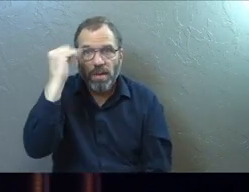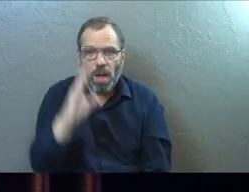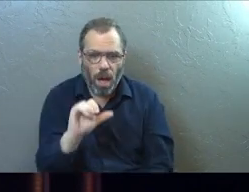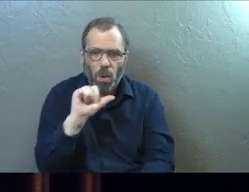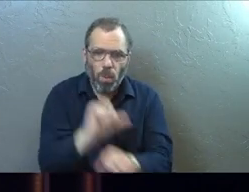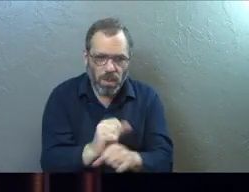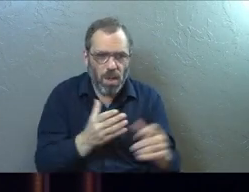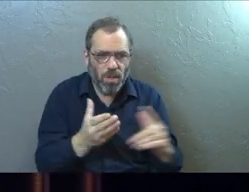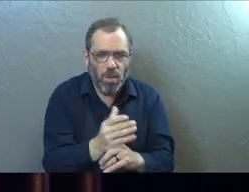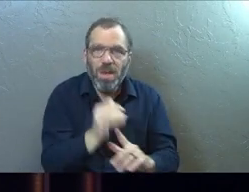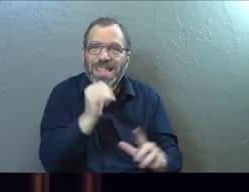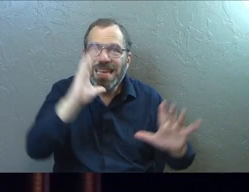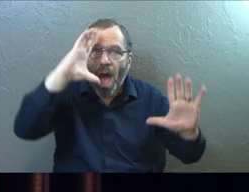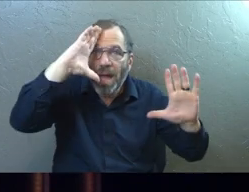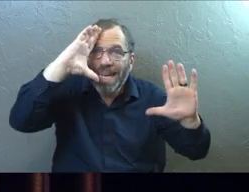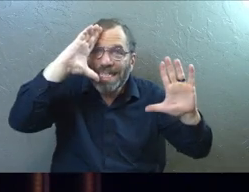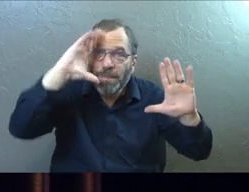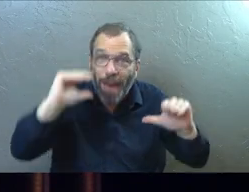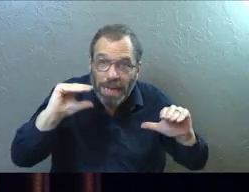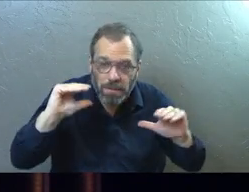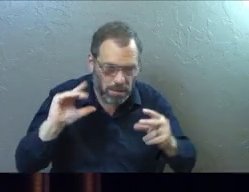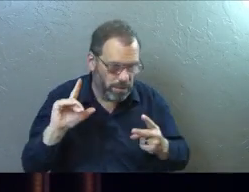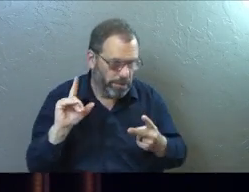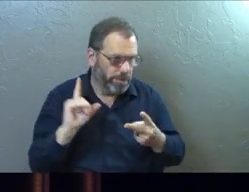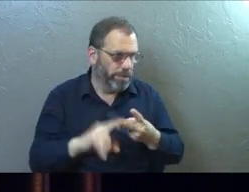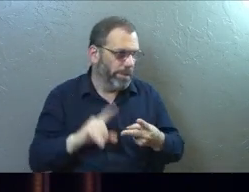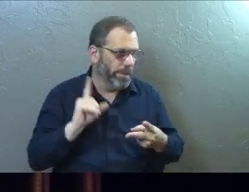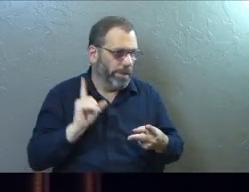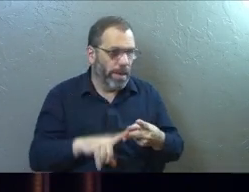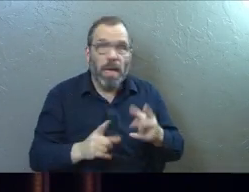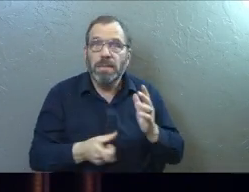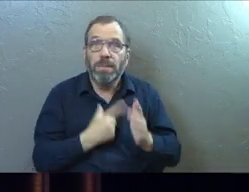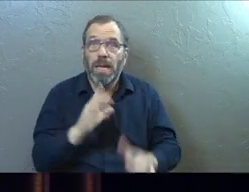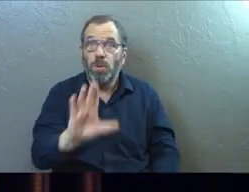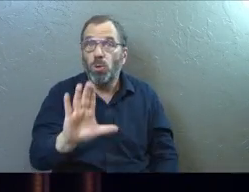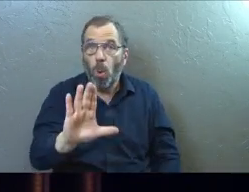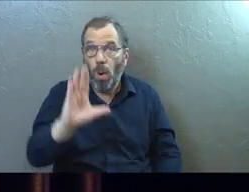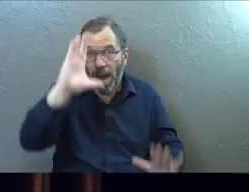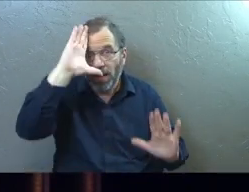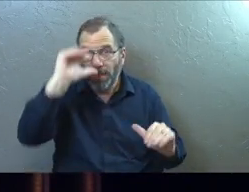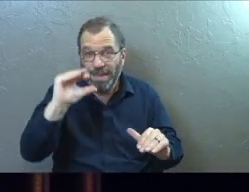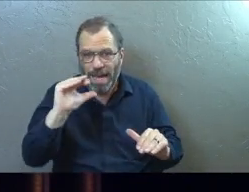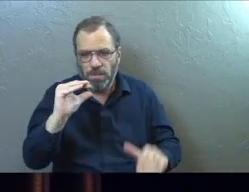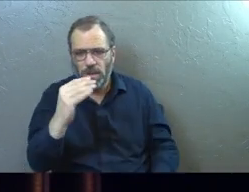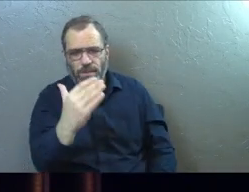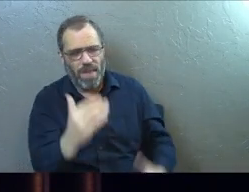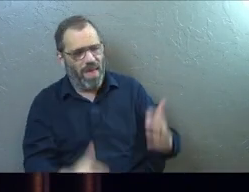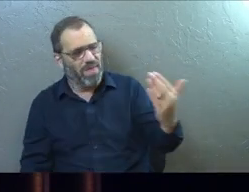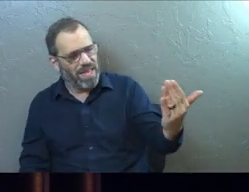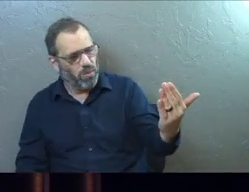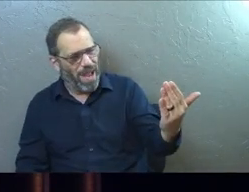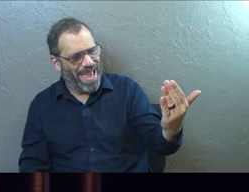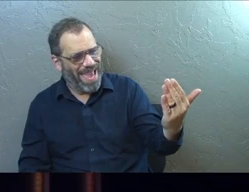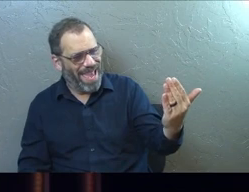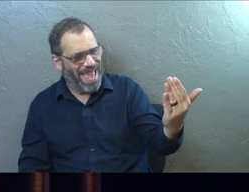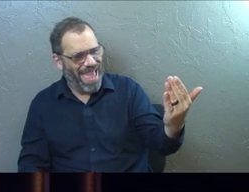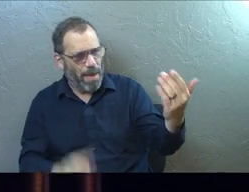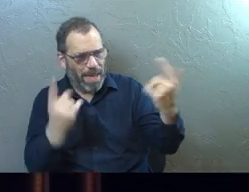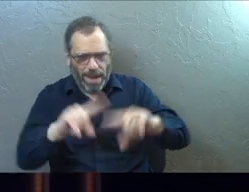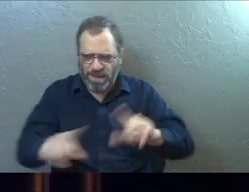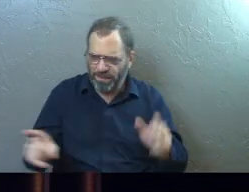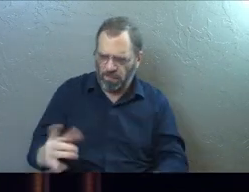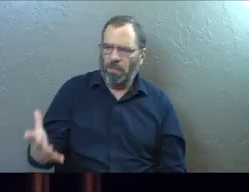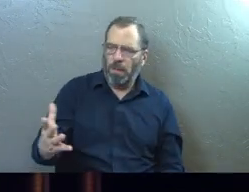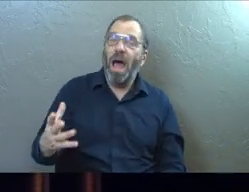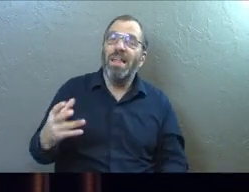the unexpected. God works through, sometimes when our expectations look a certain way, things happen completely different, and